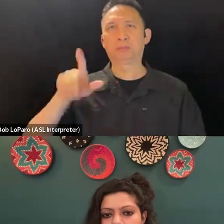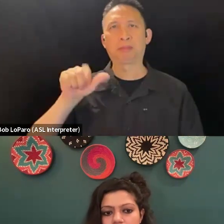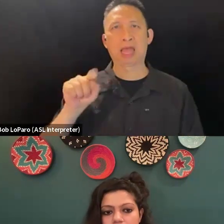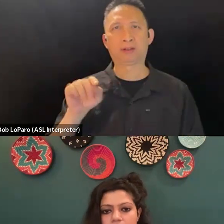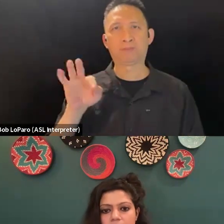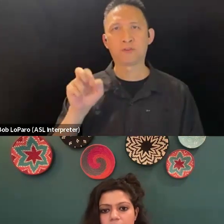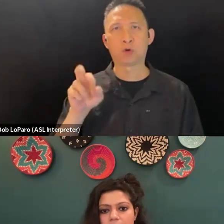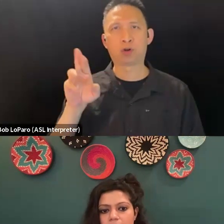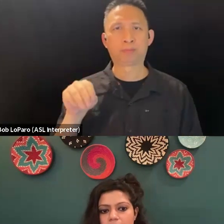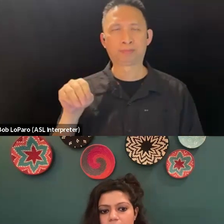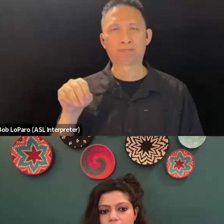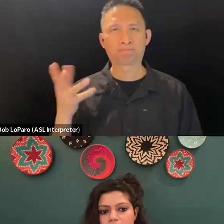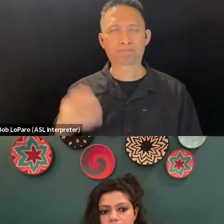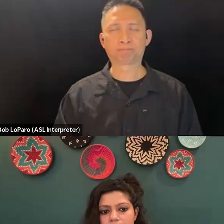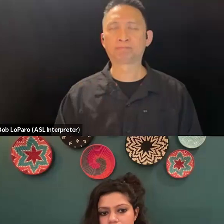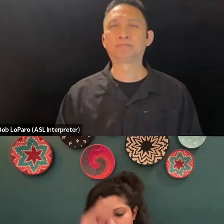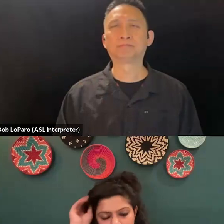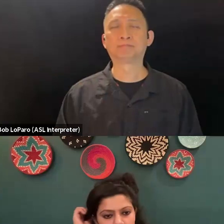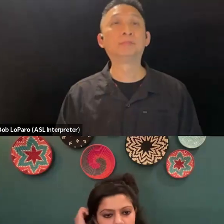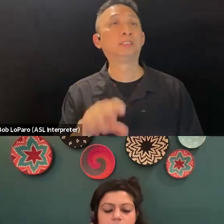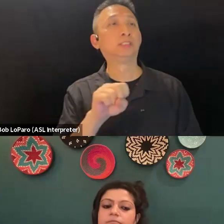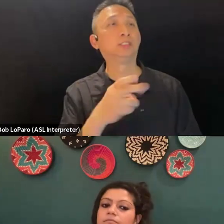before we open up to the Q&A?